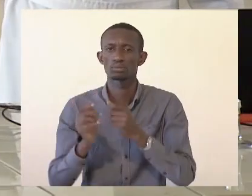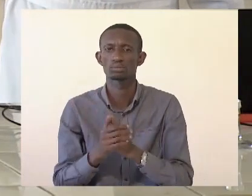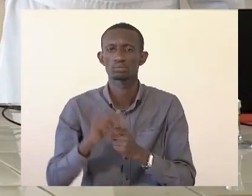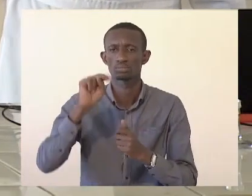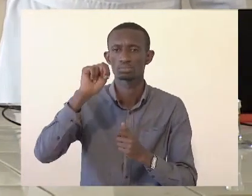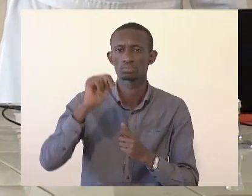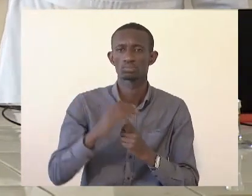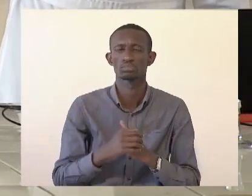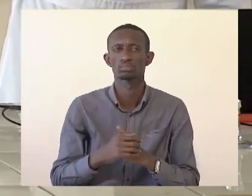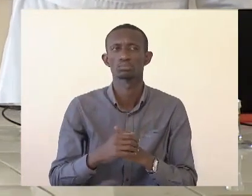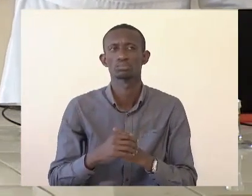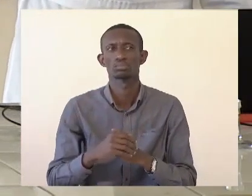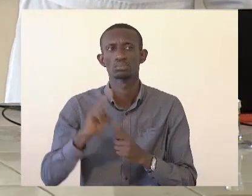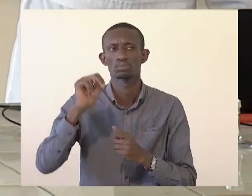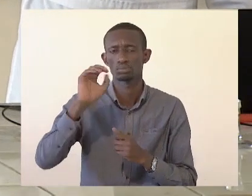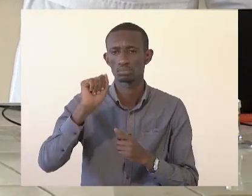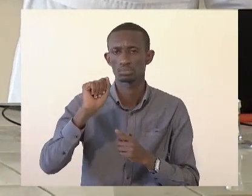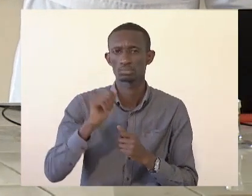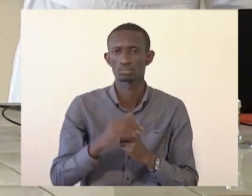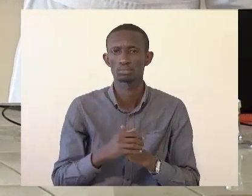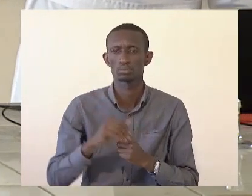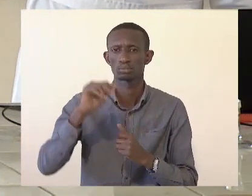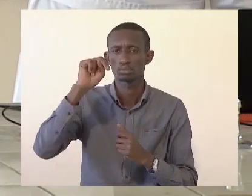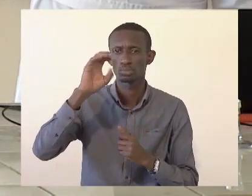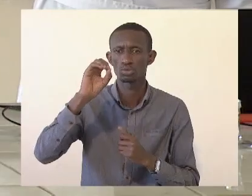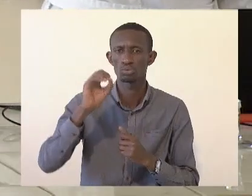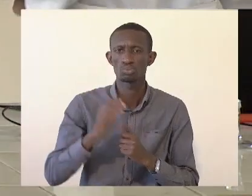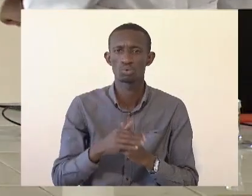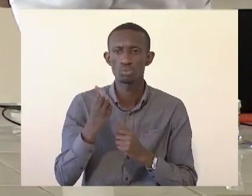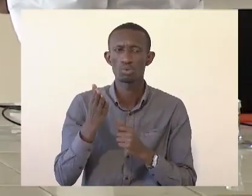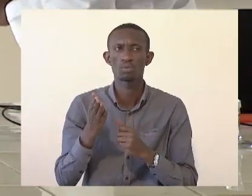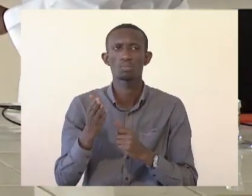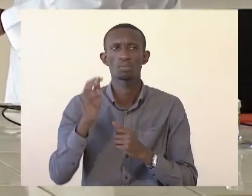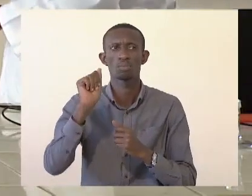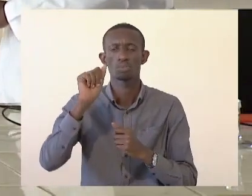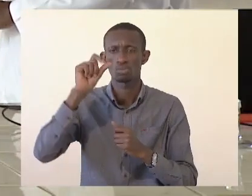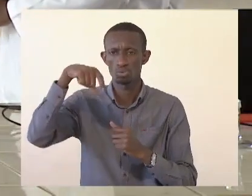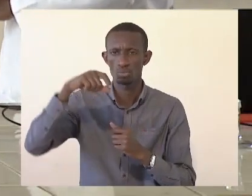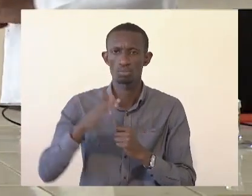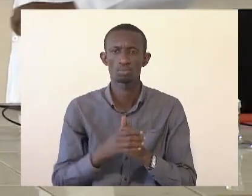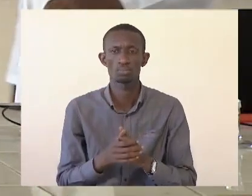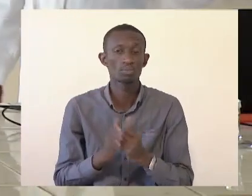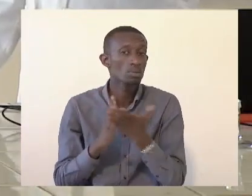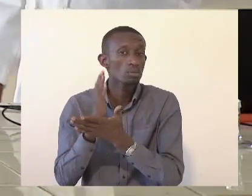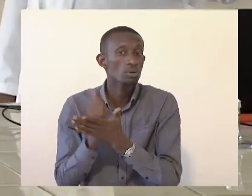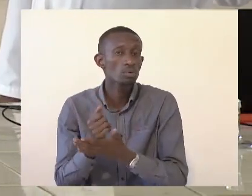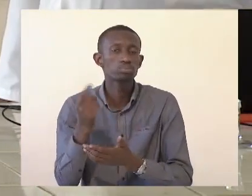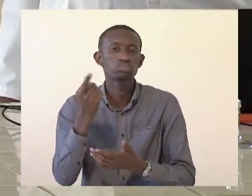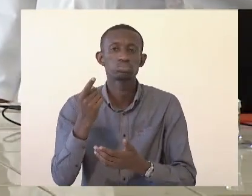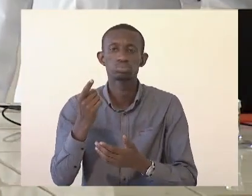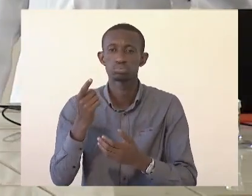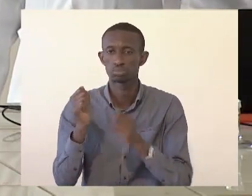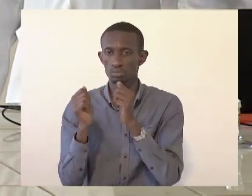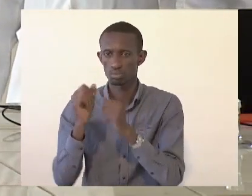sodium nitrate, which will be in the aqueous state because this sodium nitrate is